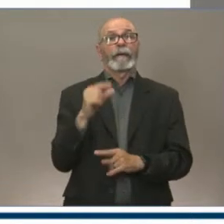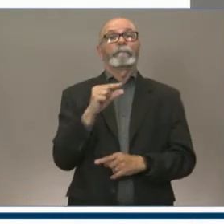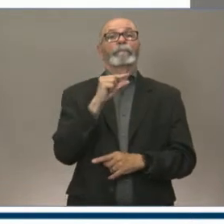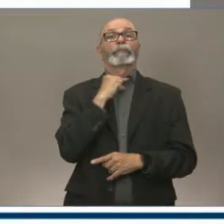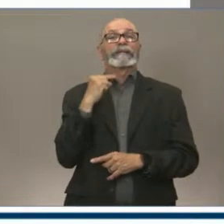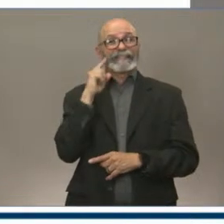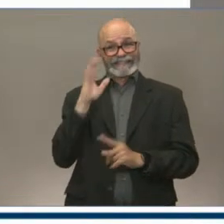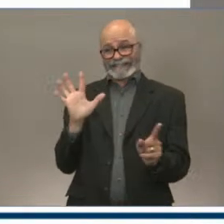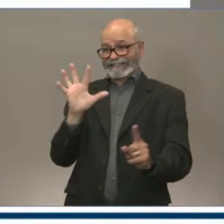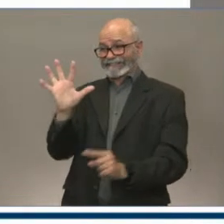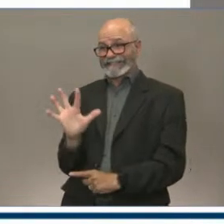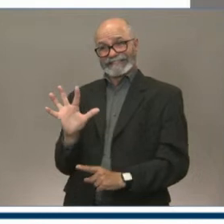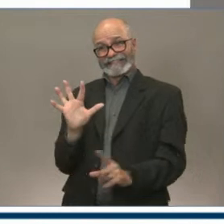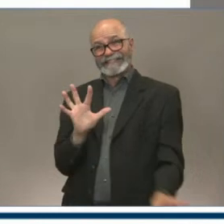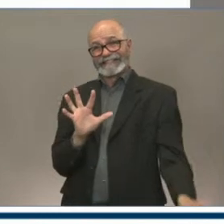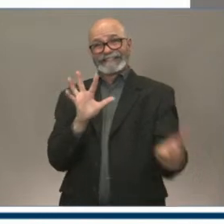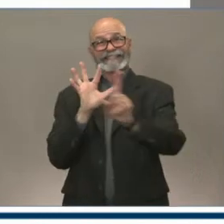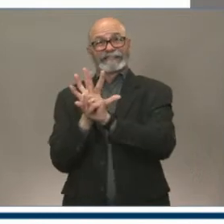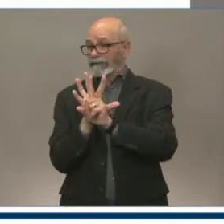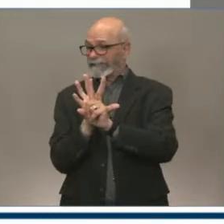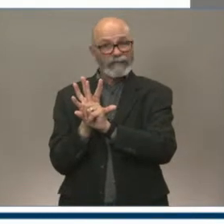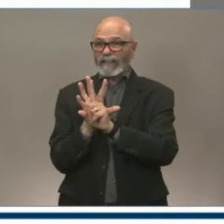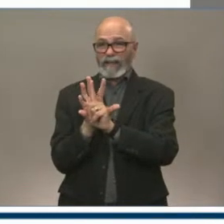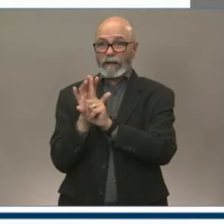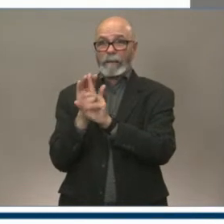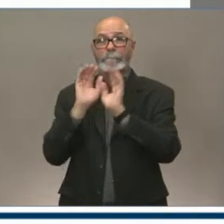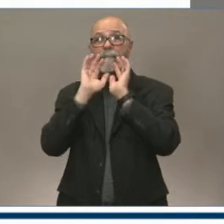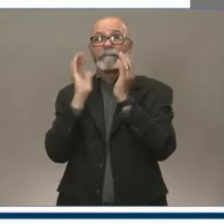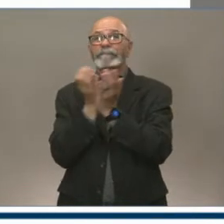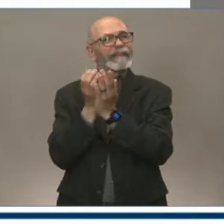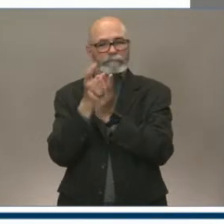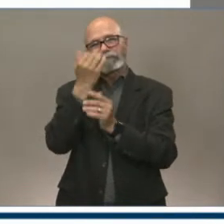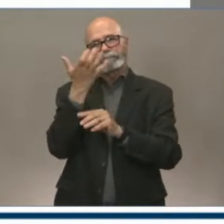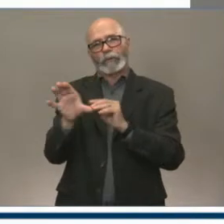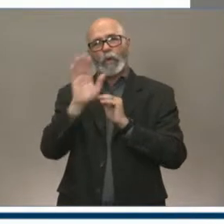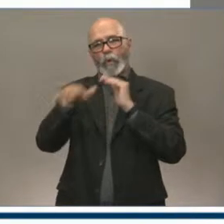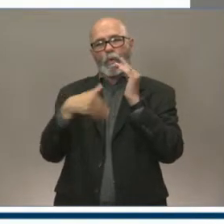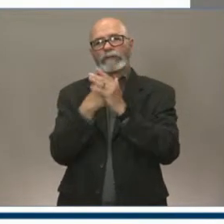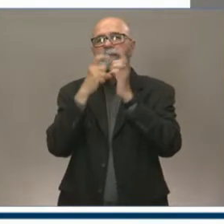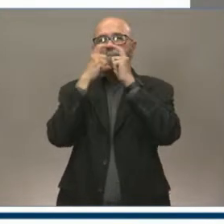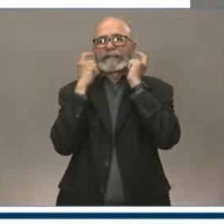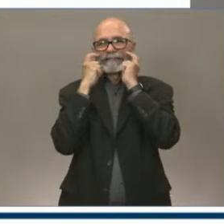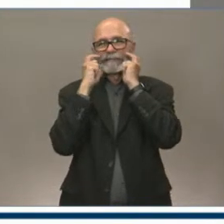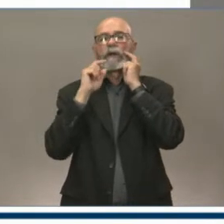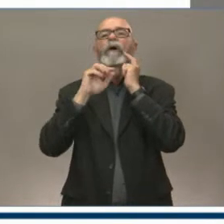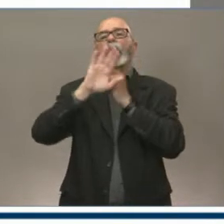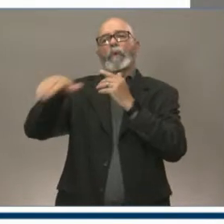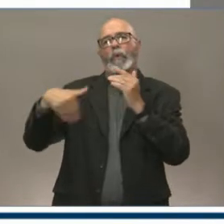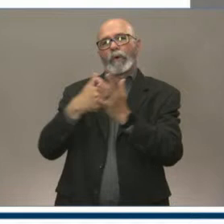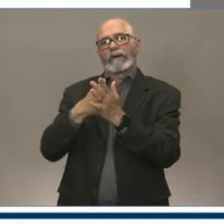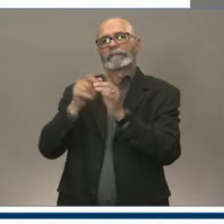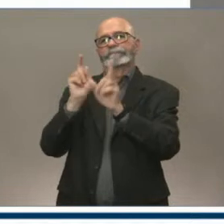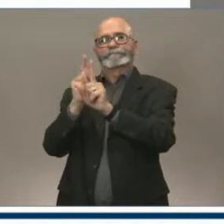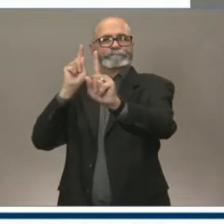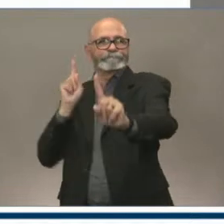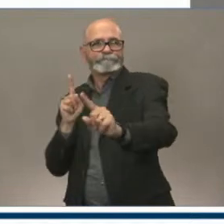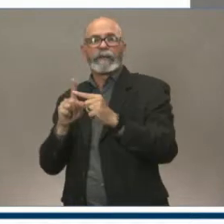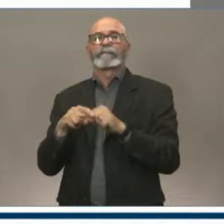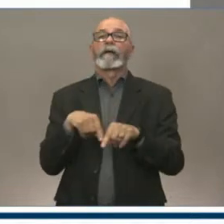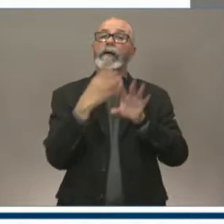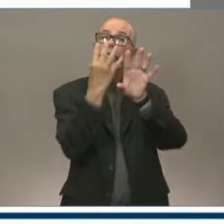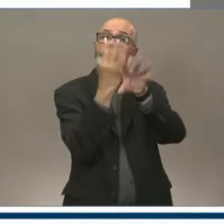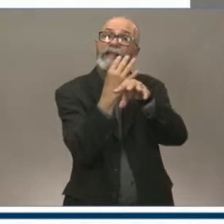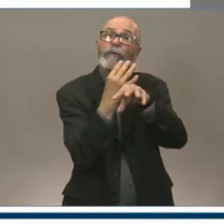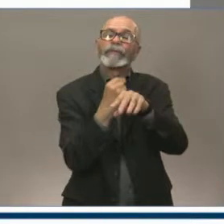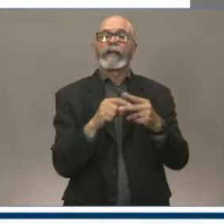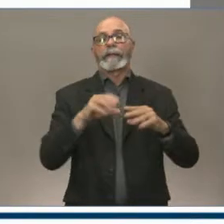and masking must be maintained within those 5 people. Virtual performances and classes can operate with a